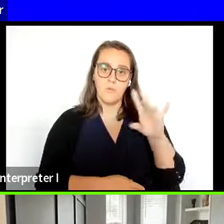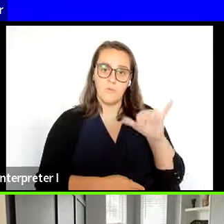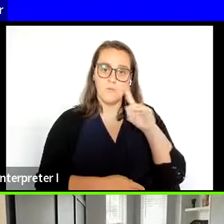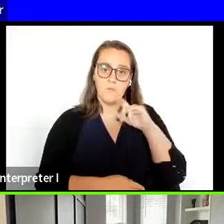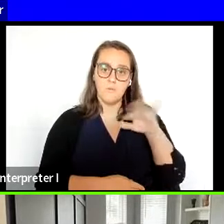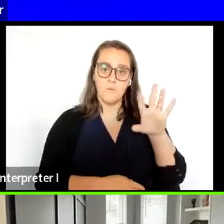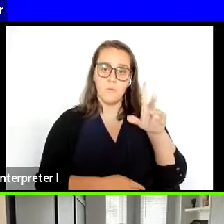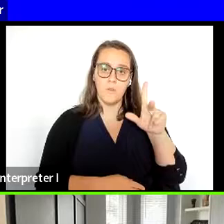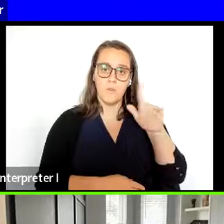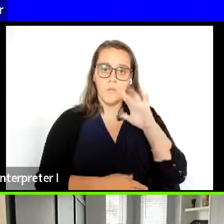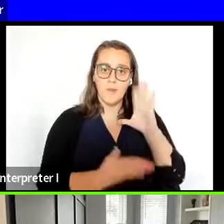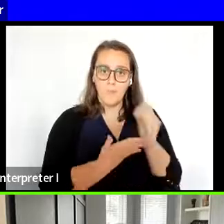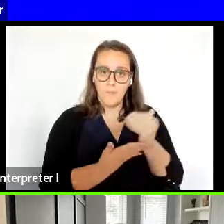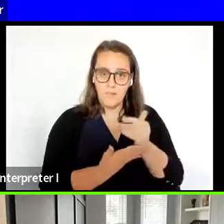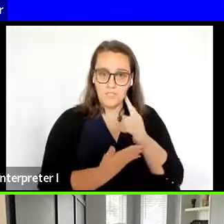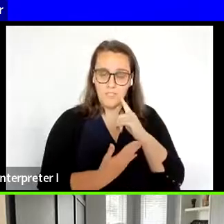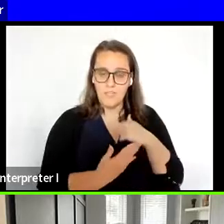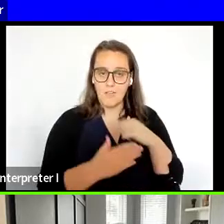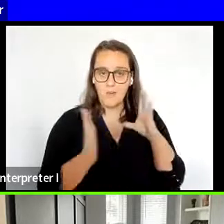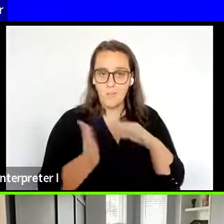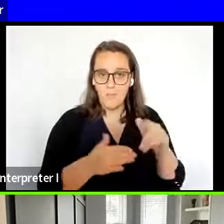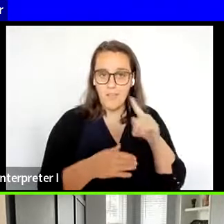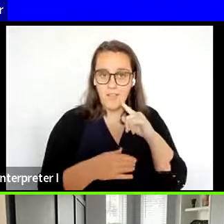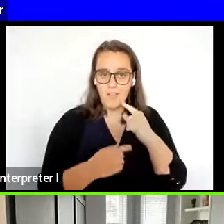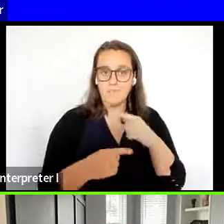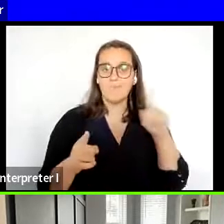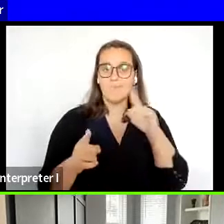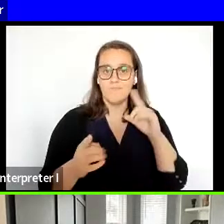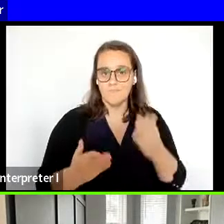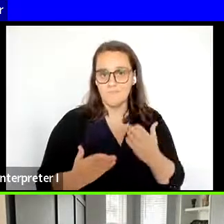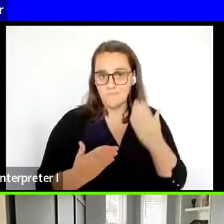plan. With that, I move the declaration.